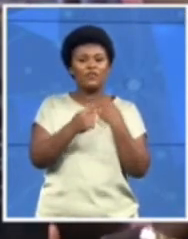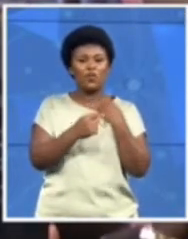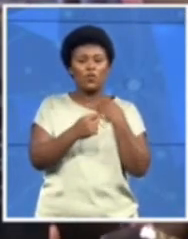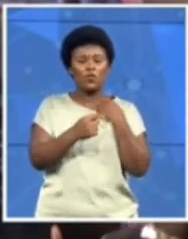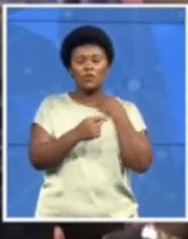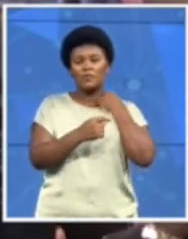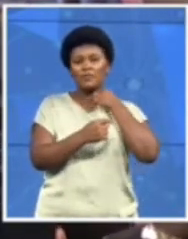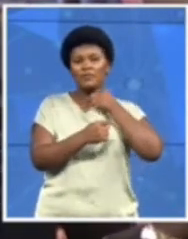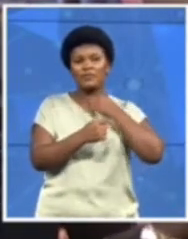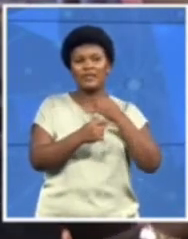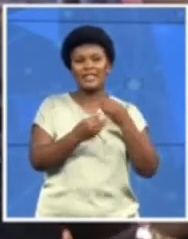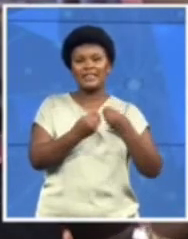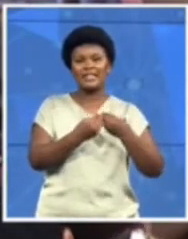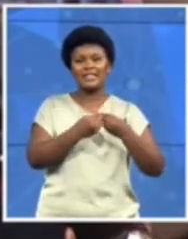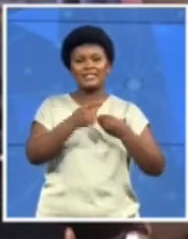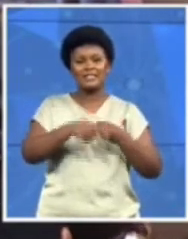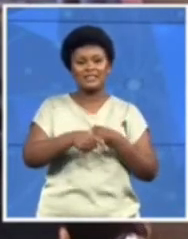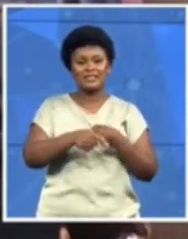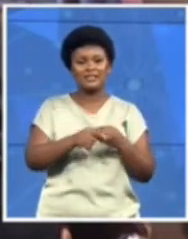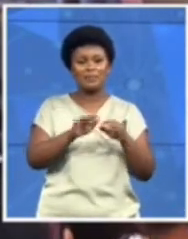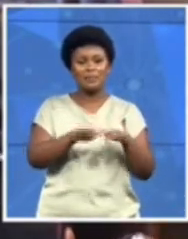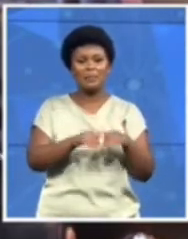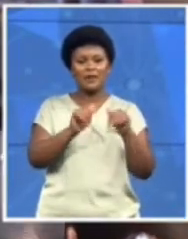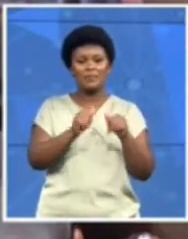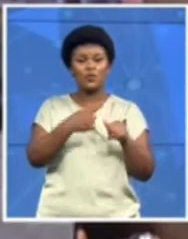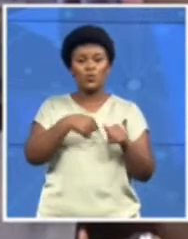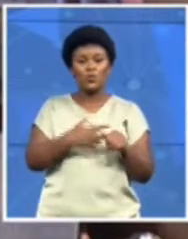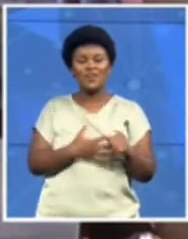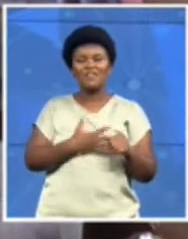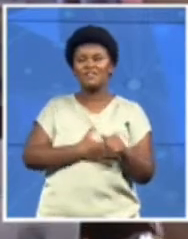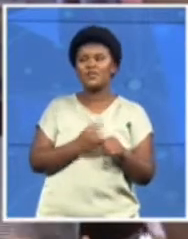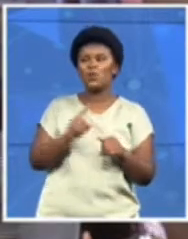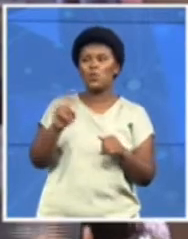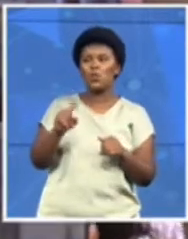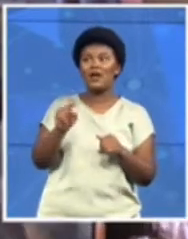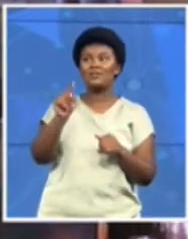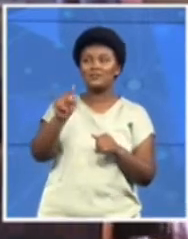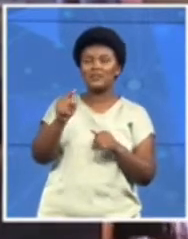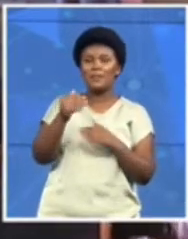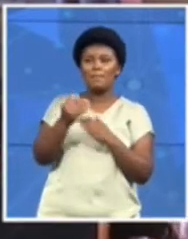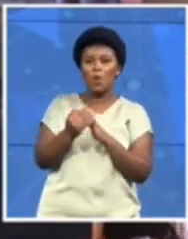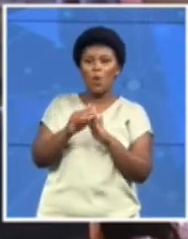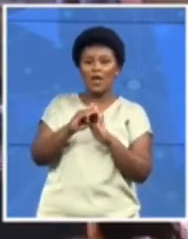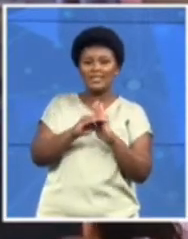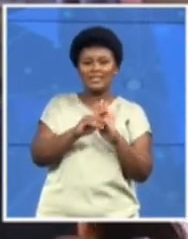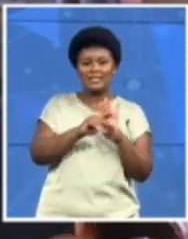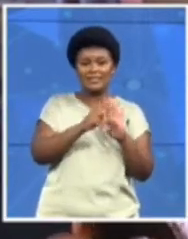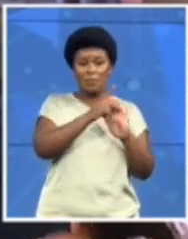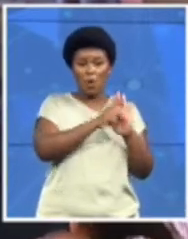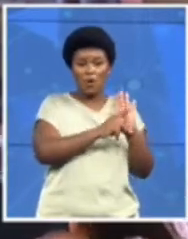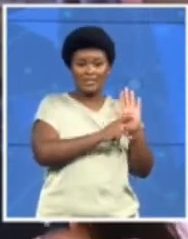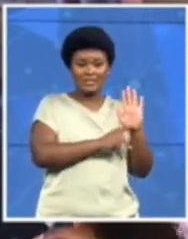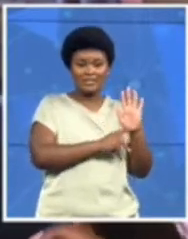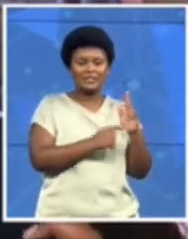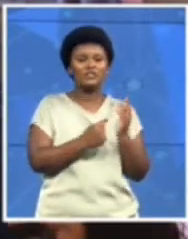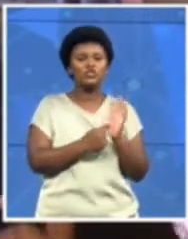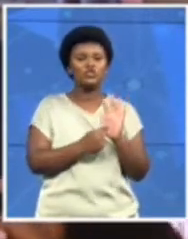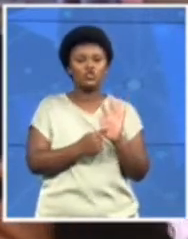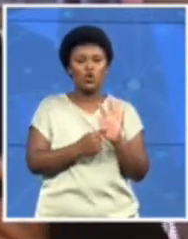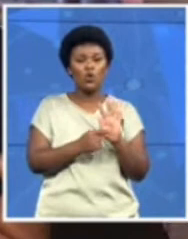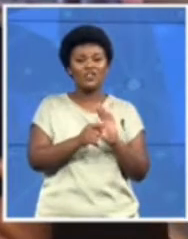that, in fact, the policy shows us, allows us to charge him under Schedule 5. The defense wants him to be charged